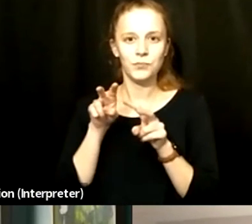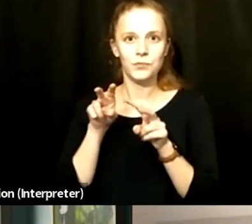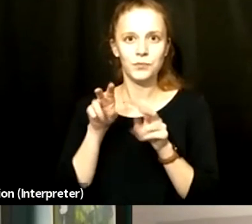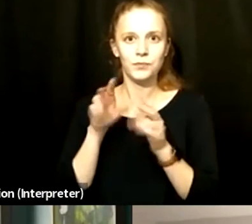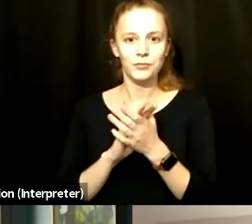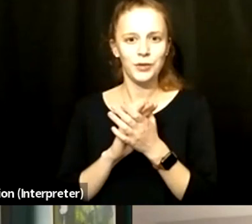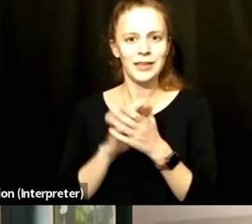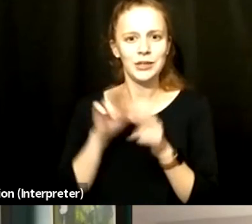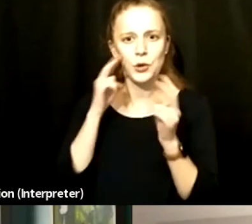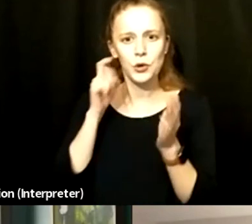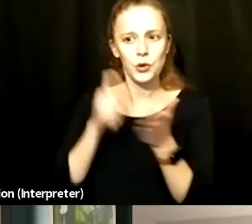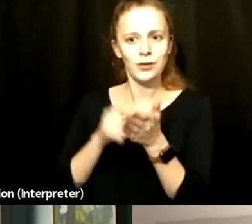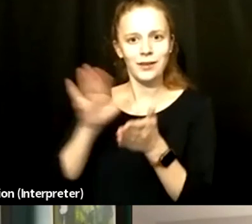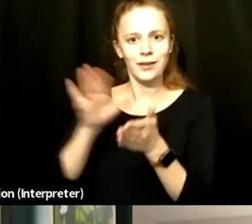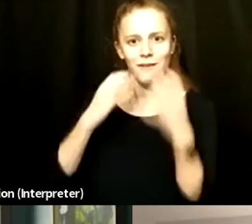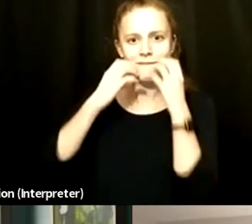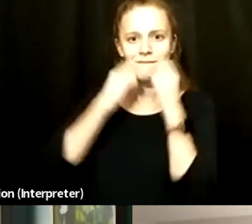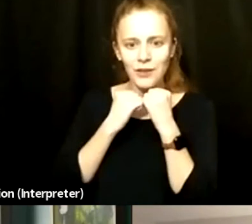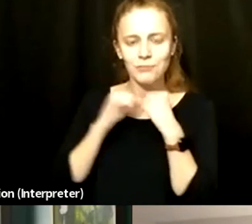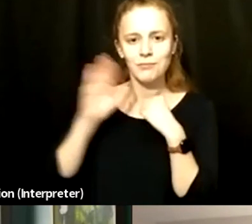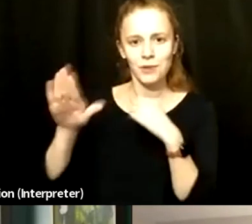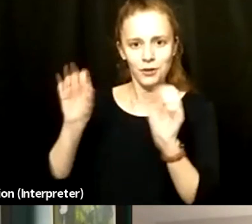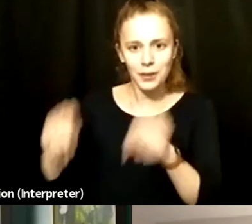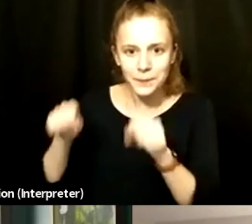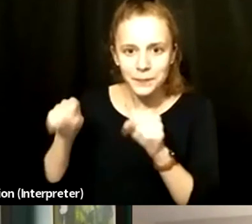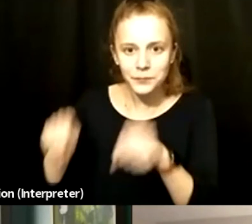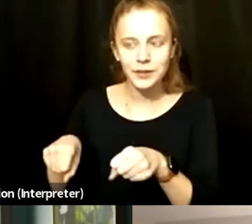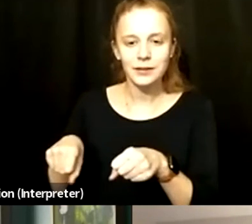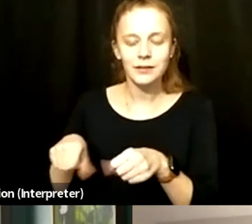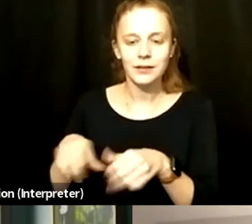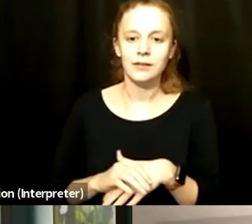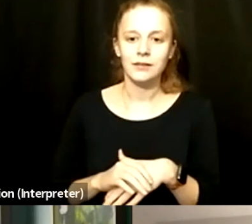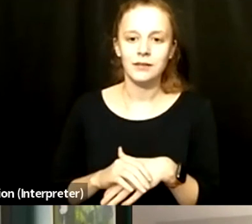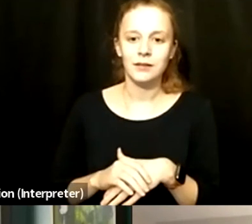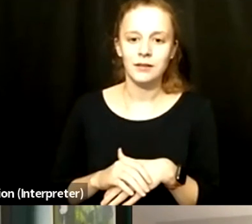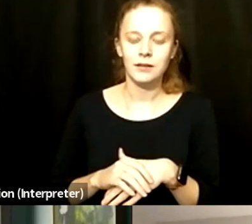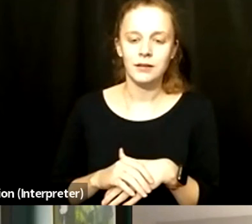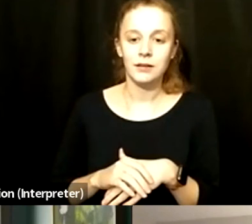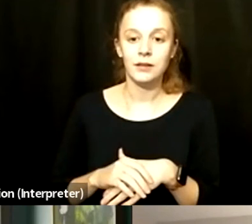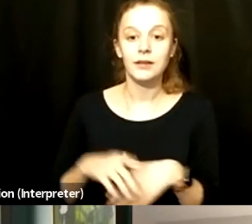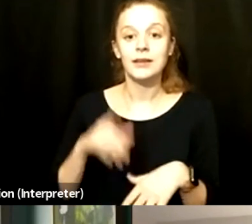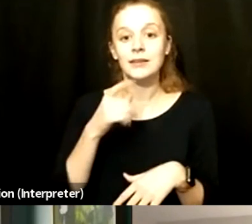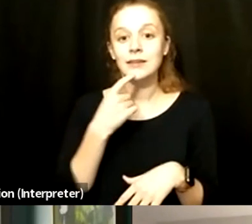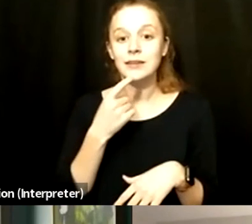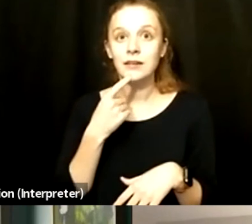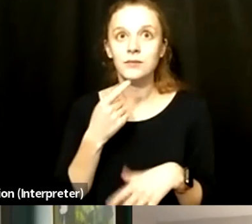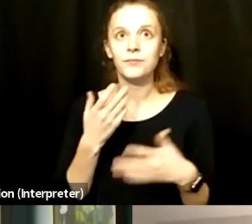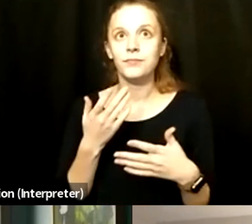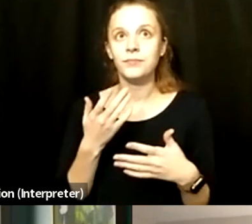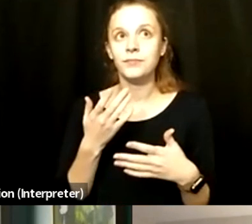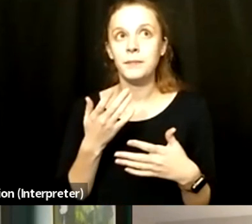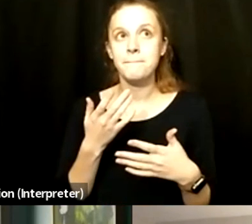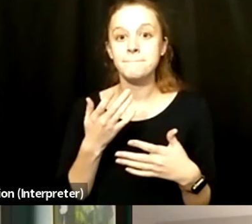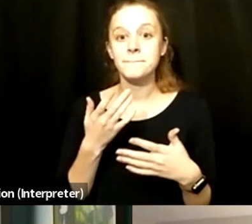and somebody's abilities, right? Um, and saying sort of who is worthy of being